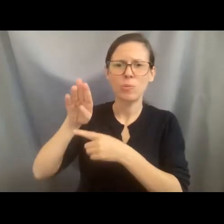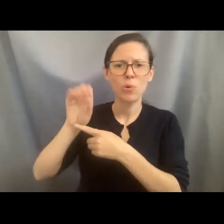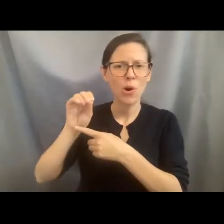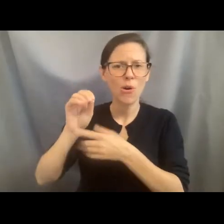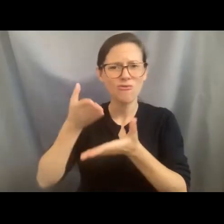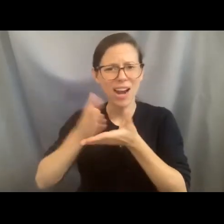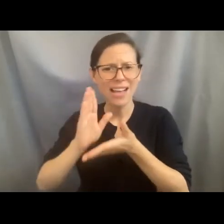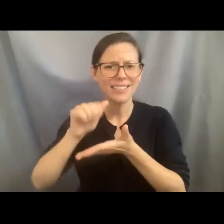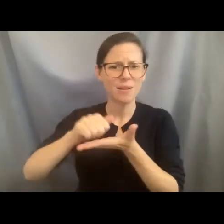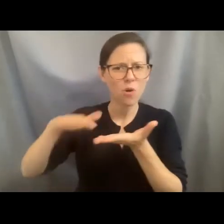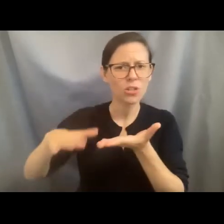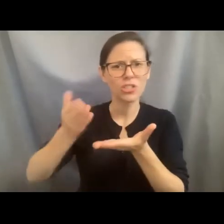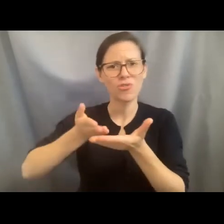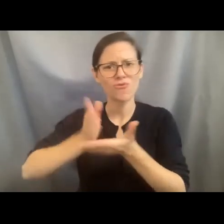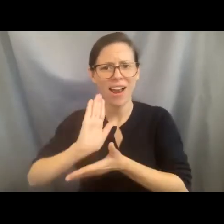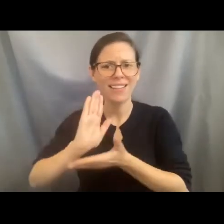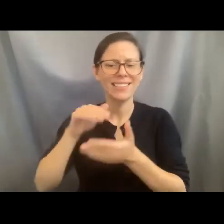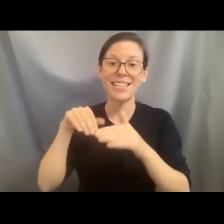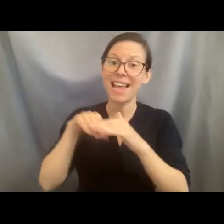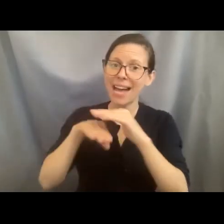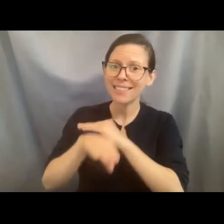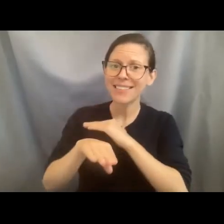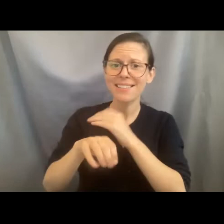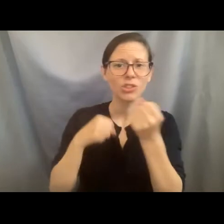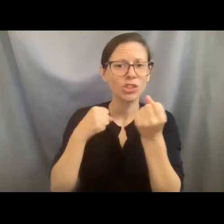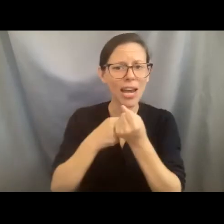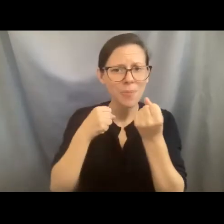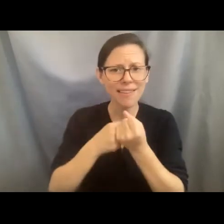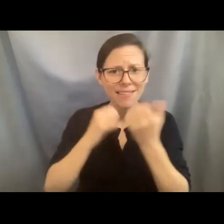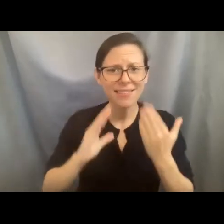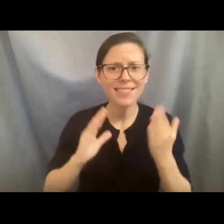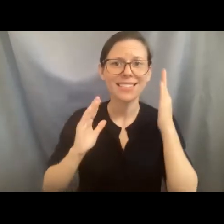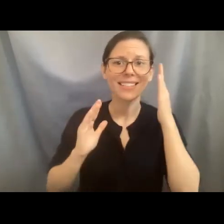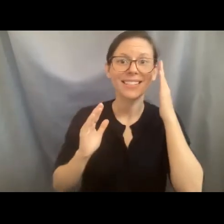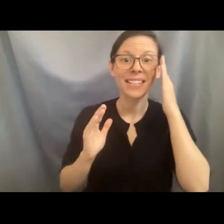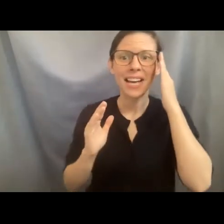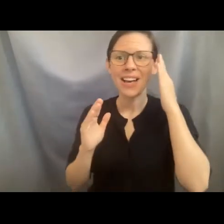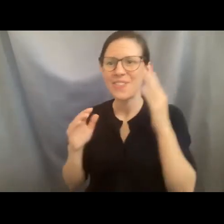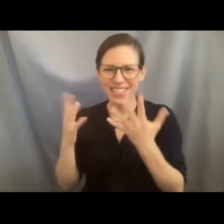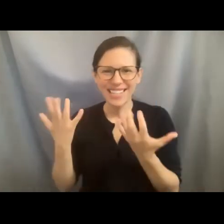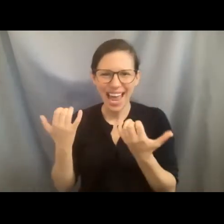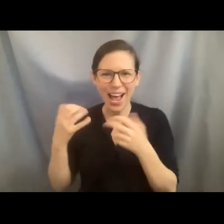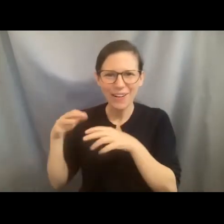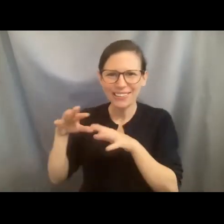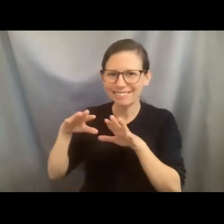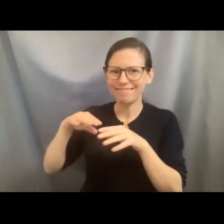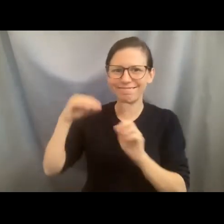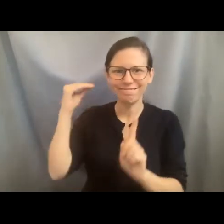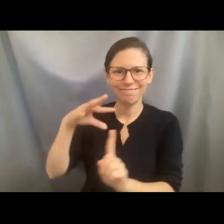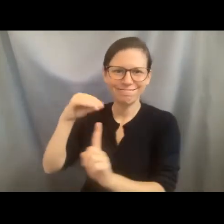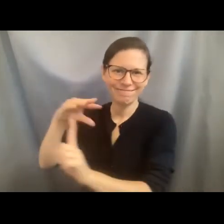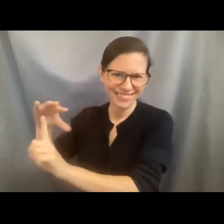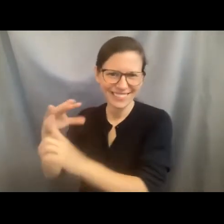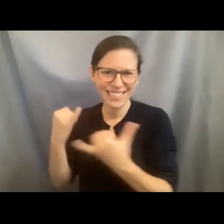abortion rights, and access champions. We're bringing them on now. Hello, everyone.